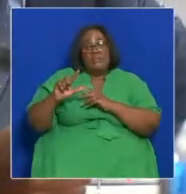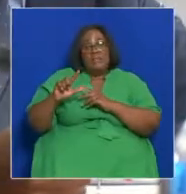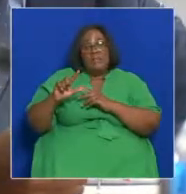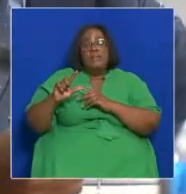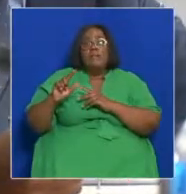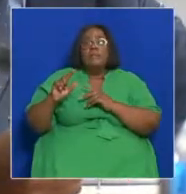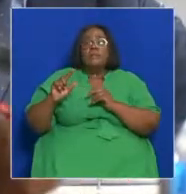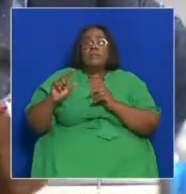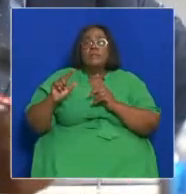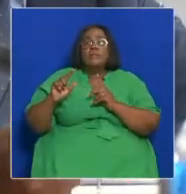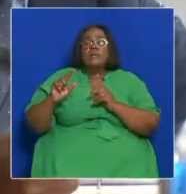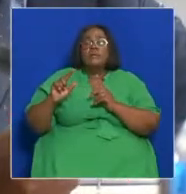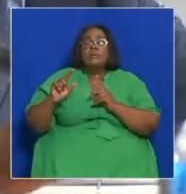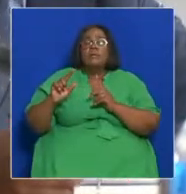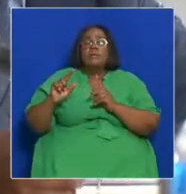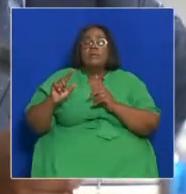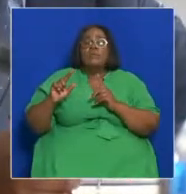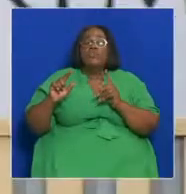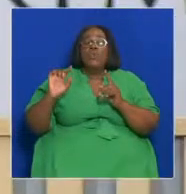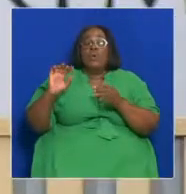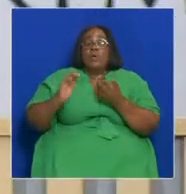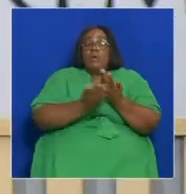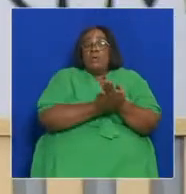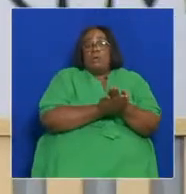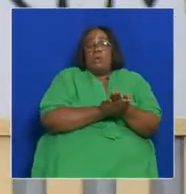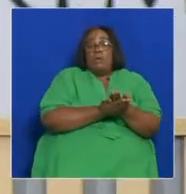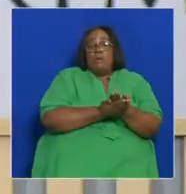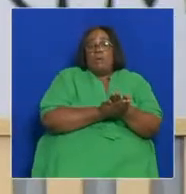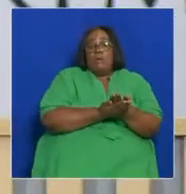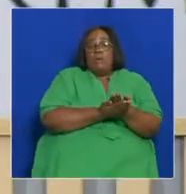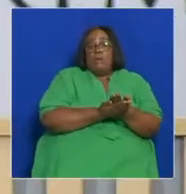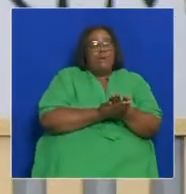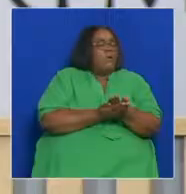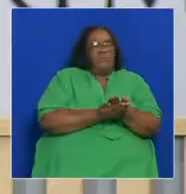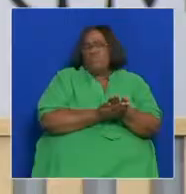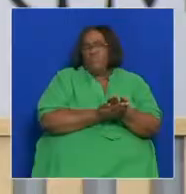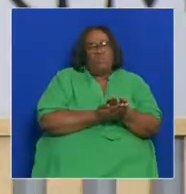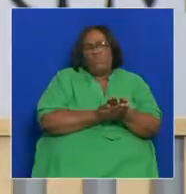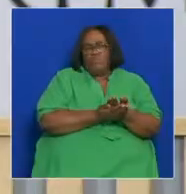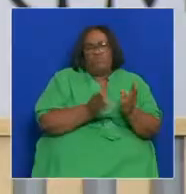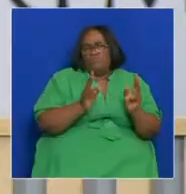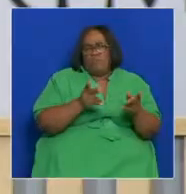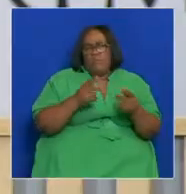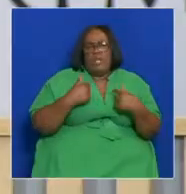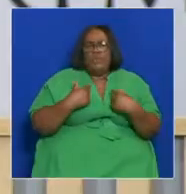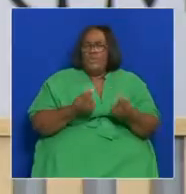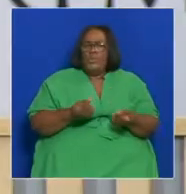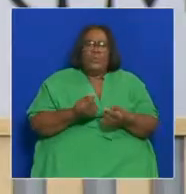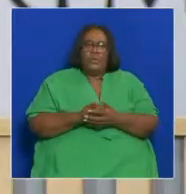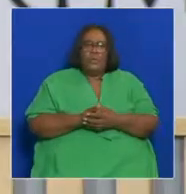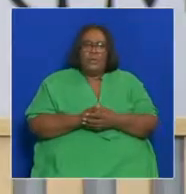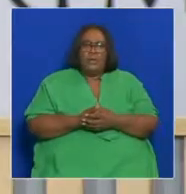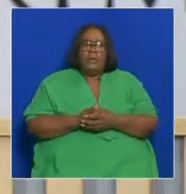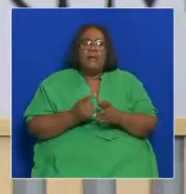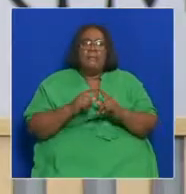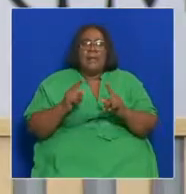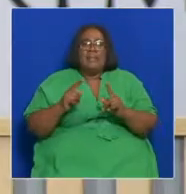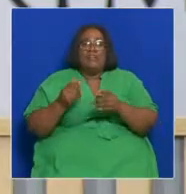the affidavit? No, in practice it's not. He doesn't do that. In practice it's not. But it forms part of the docket.